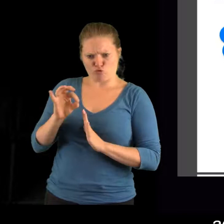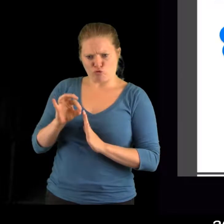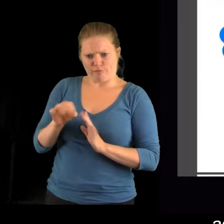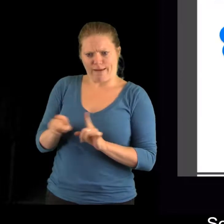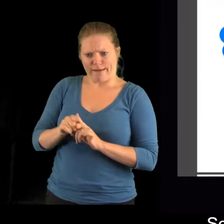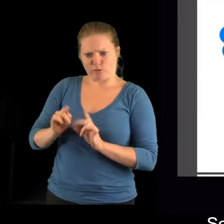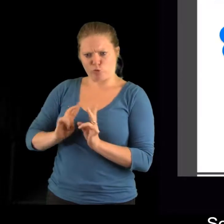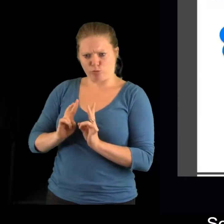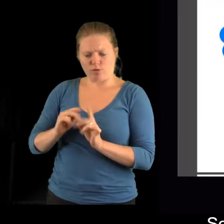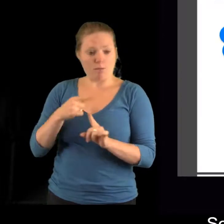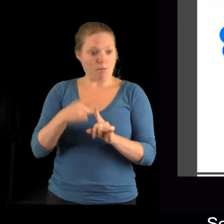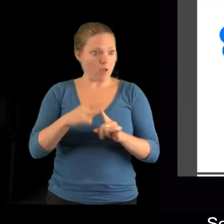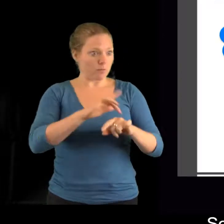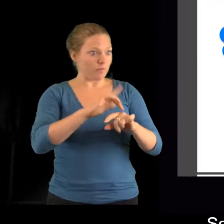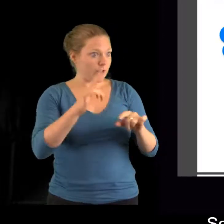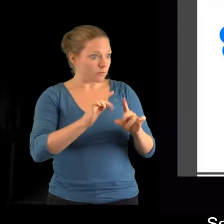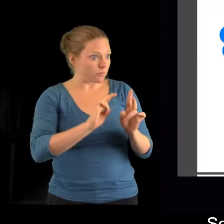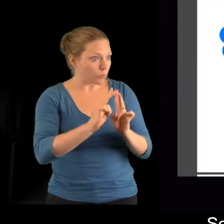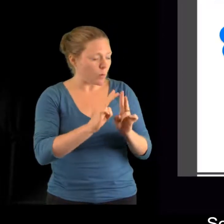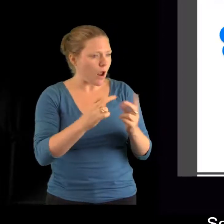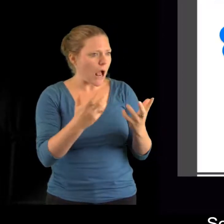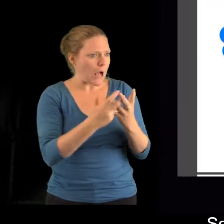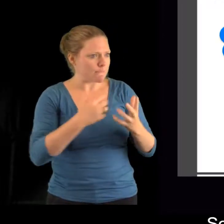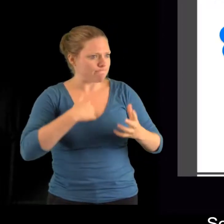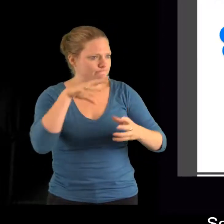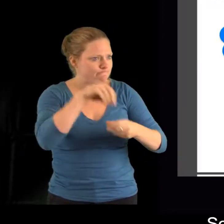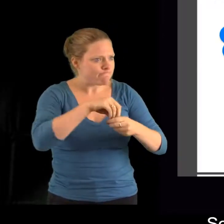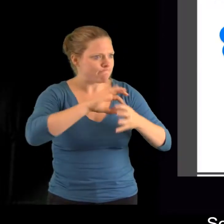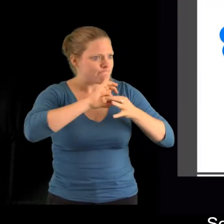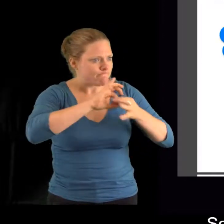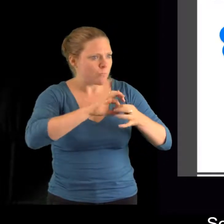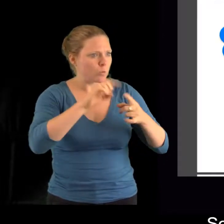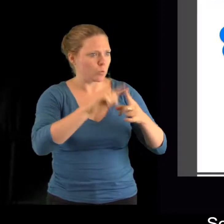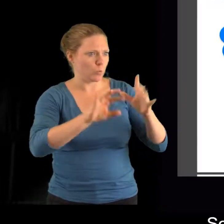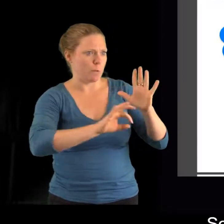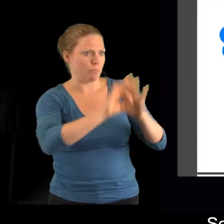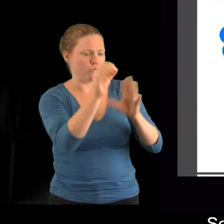itself. So becoming that reflective practitioner is key.